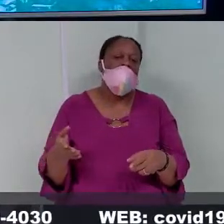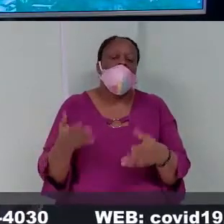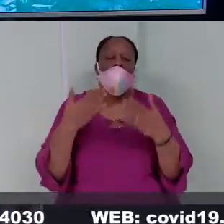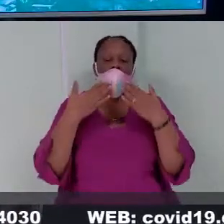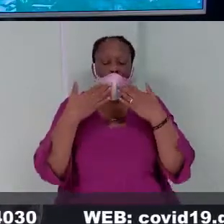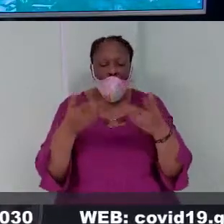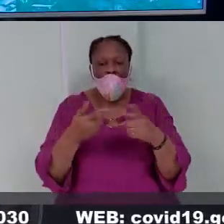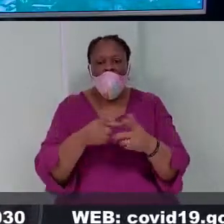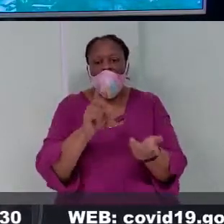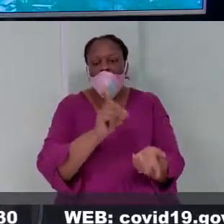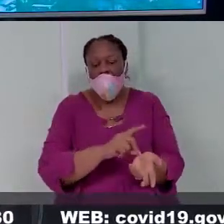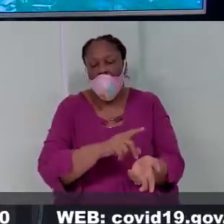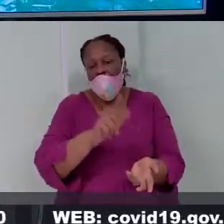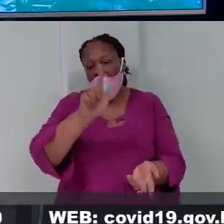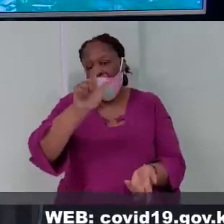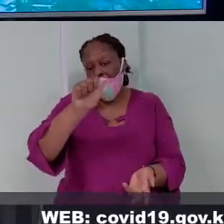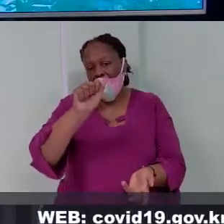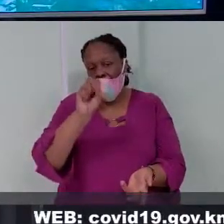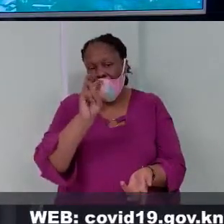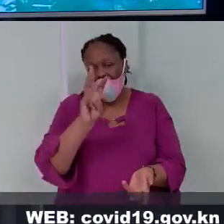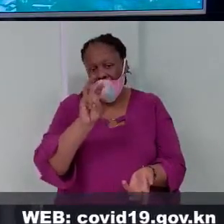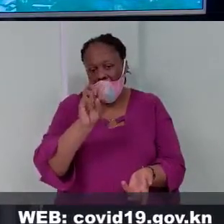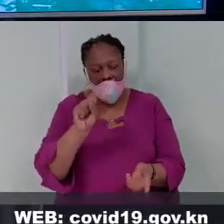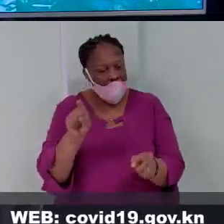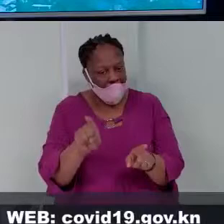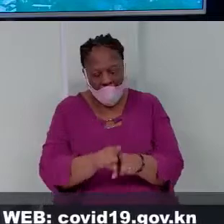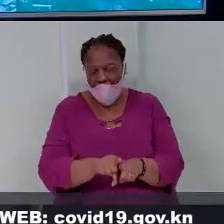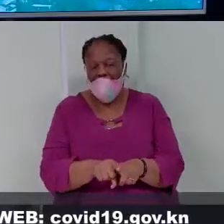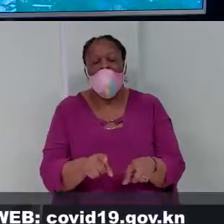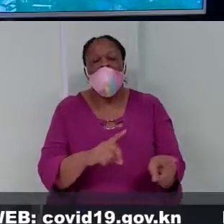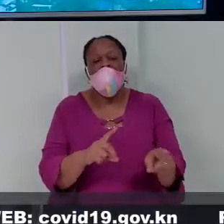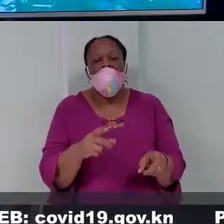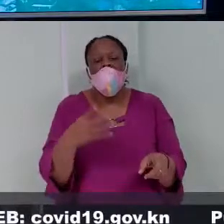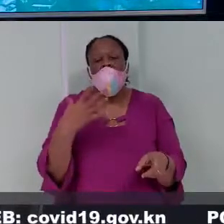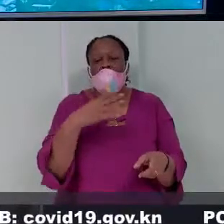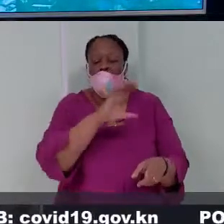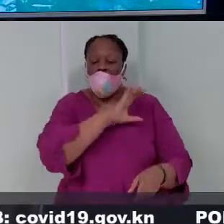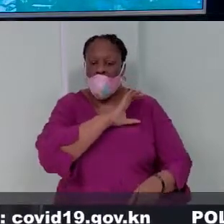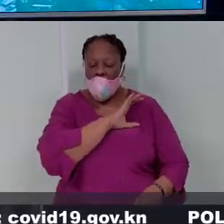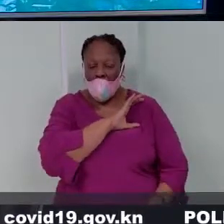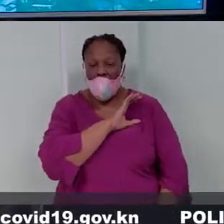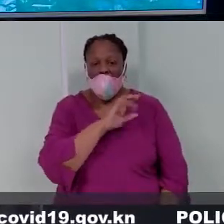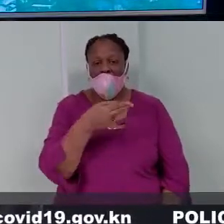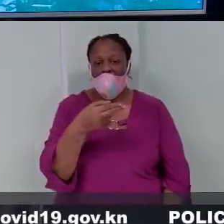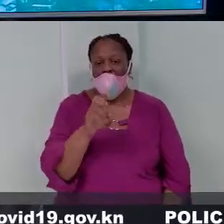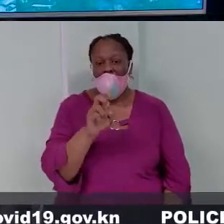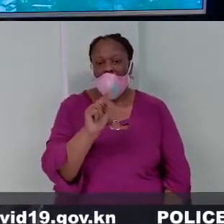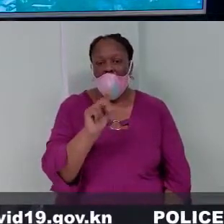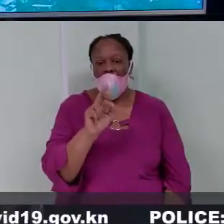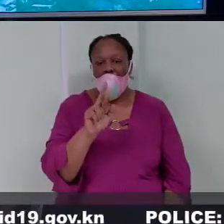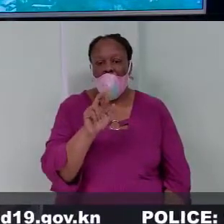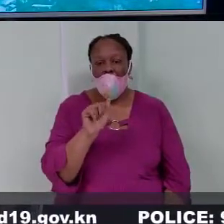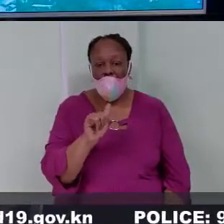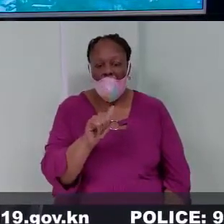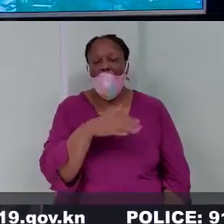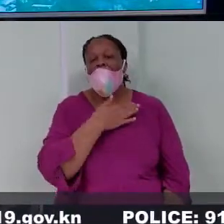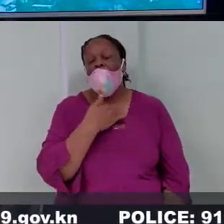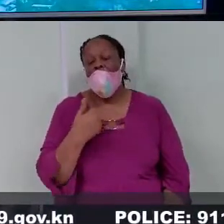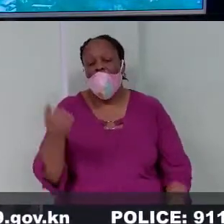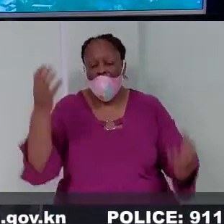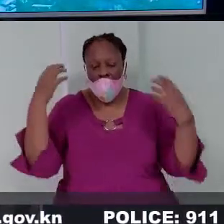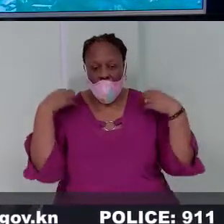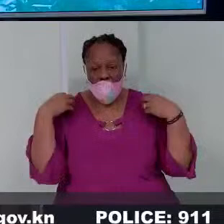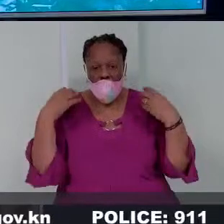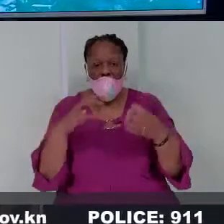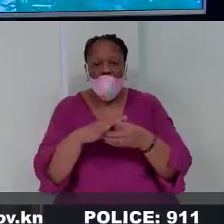Officer. Superintendent Cromwell Henry and our Chair of the National